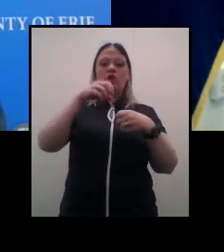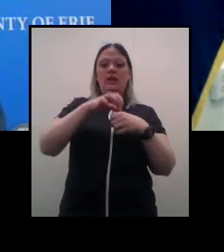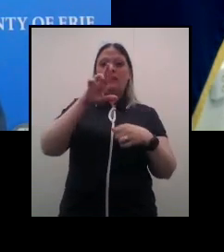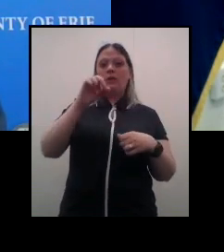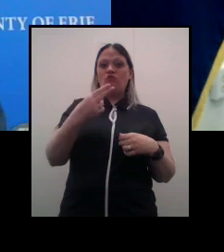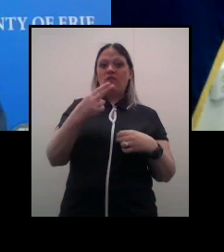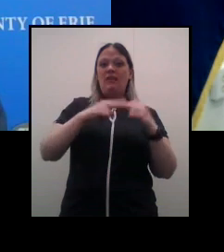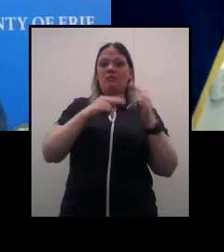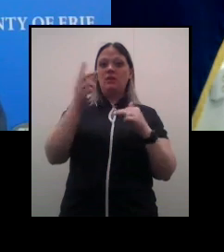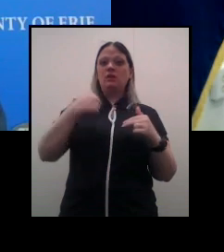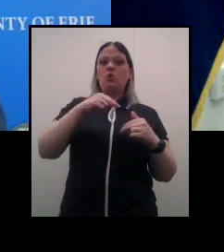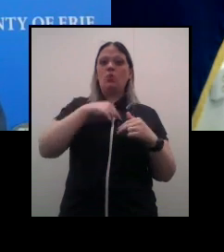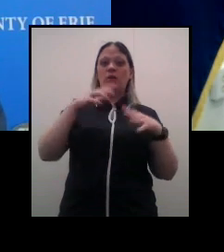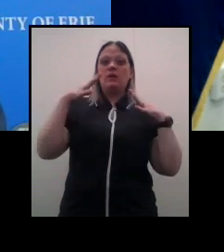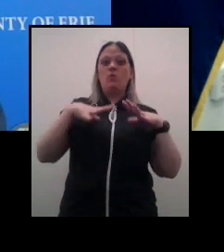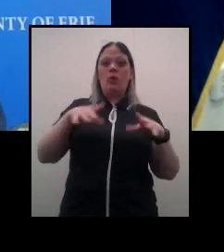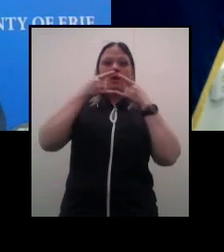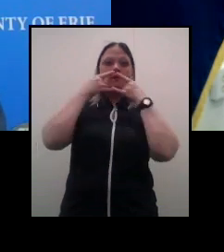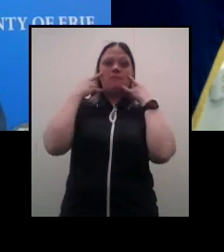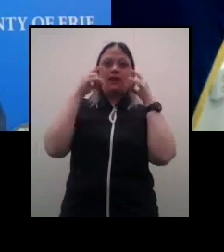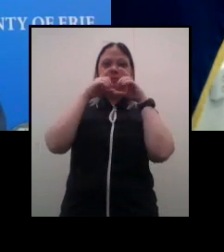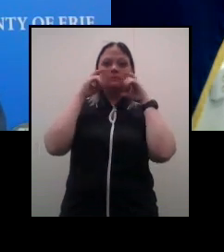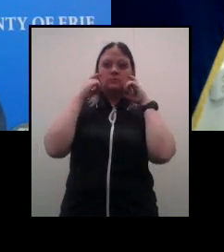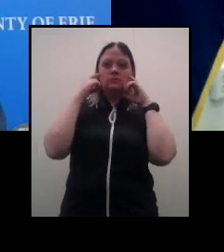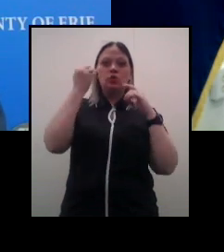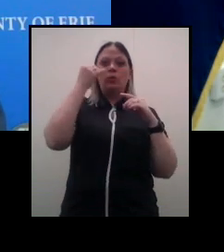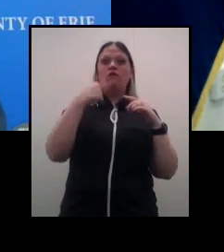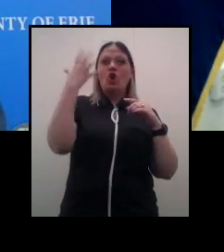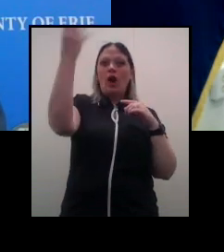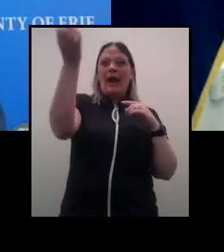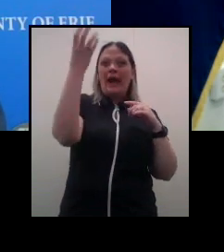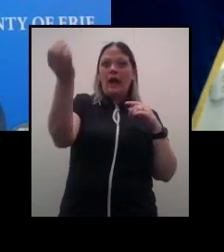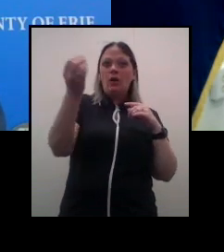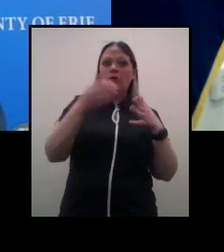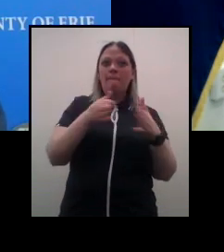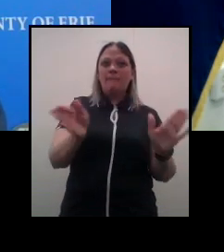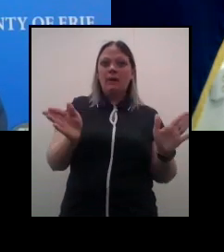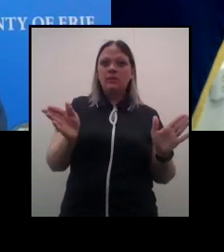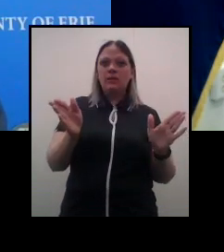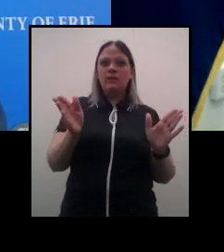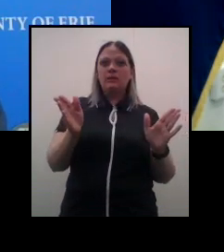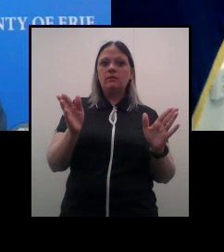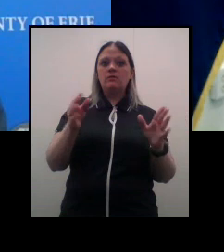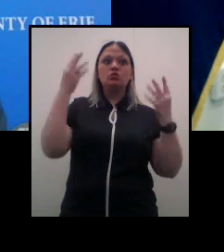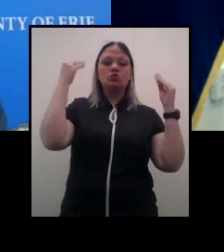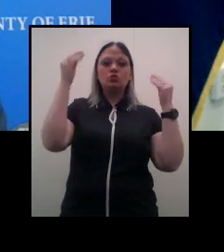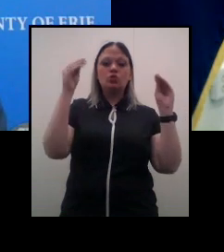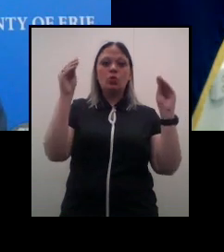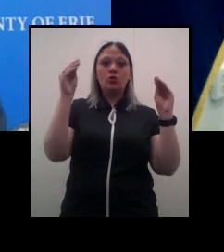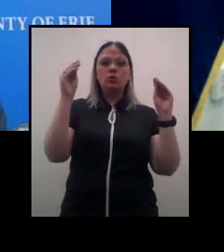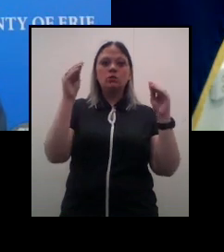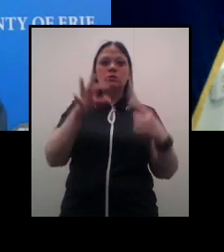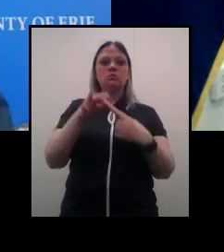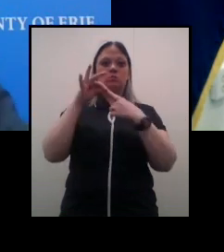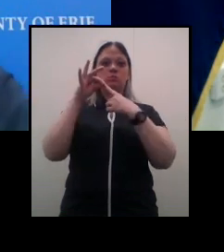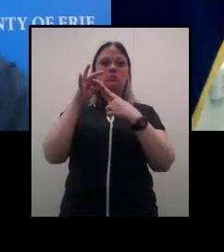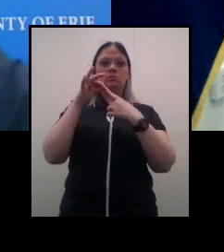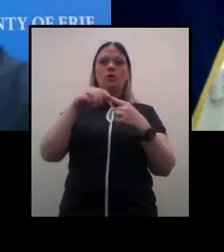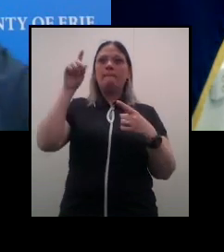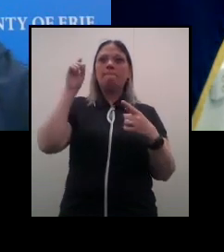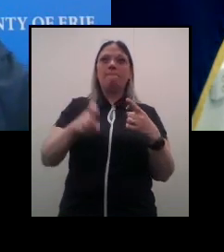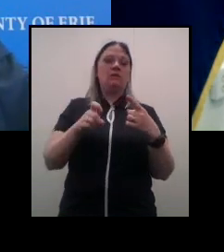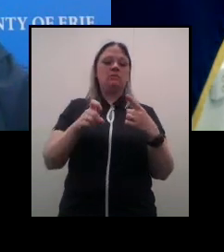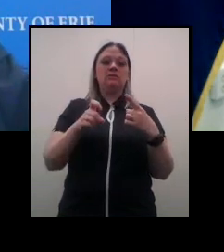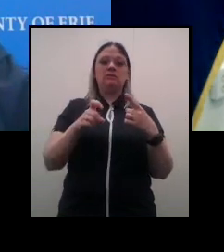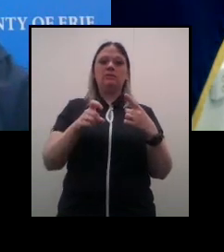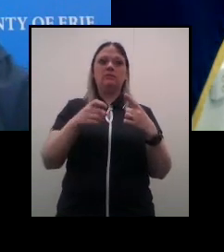wear our masks. So make certain you wear your mask when you're out in public, especially if you're going into stores. I've heard stories